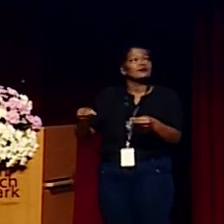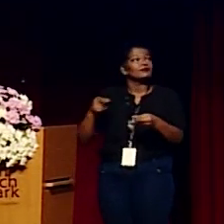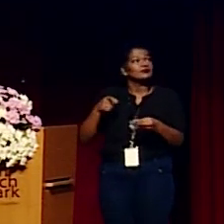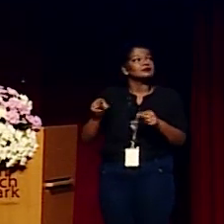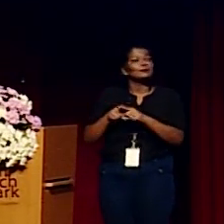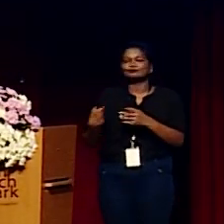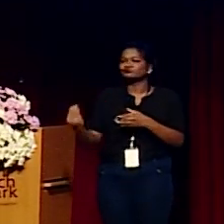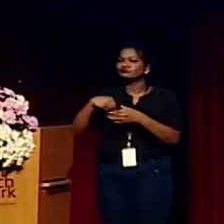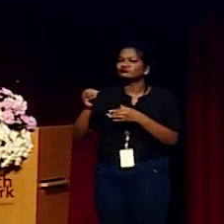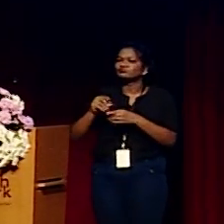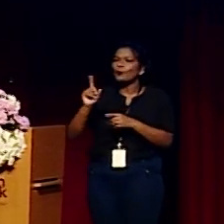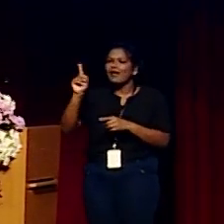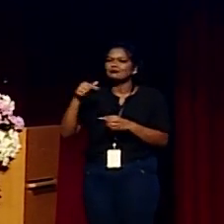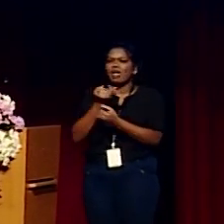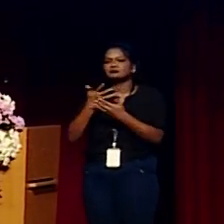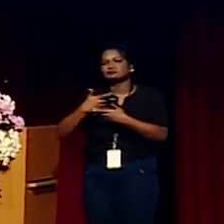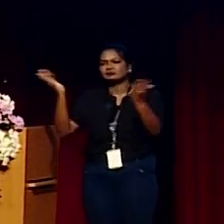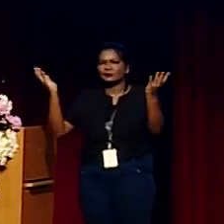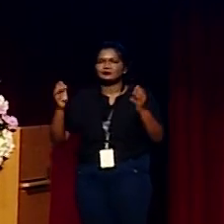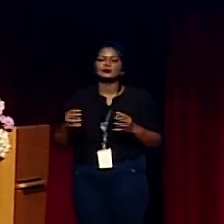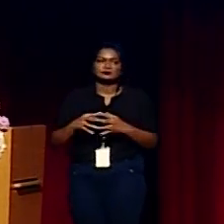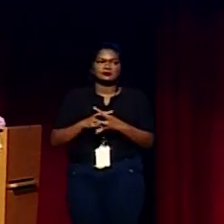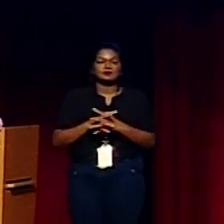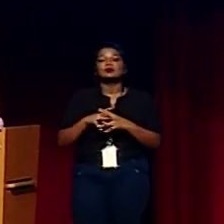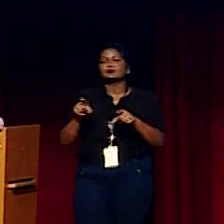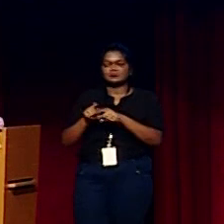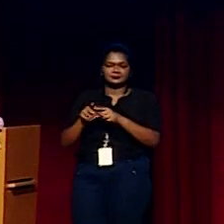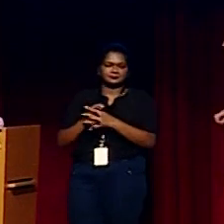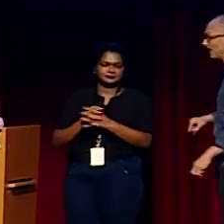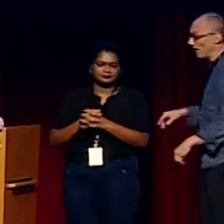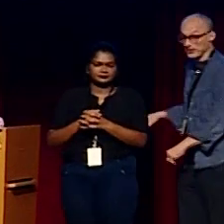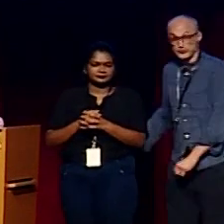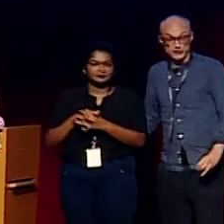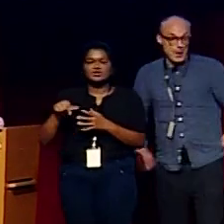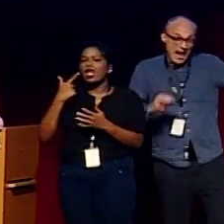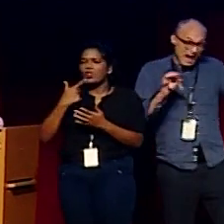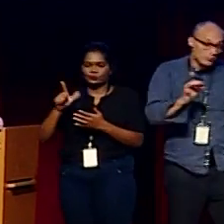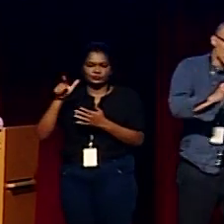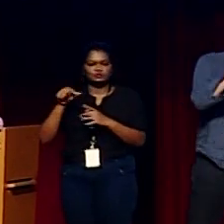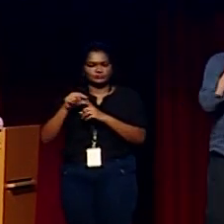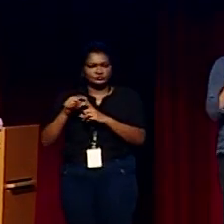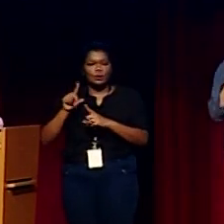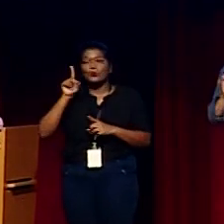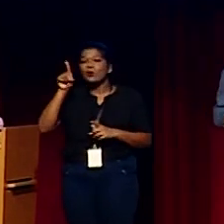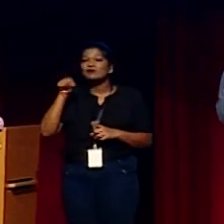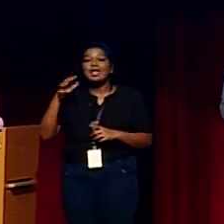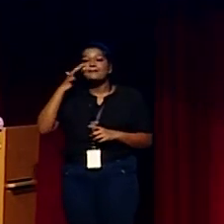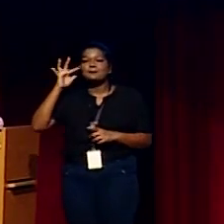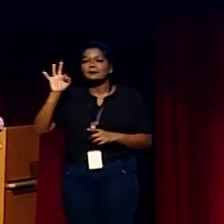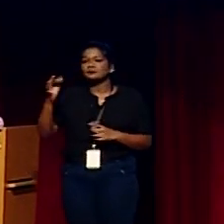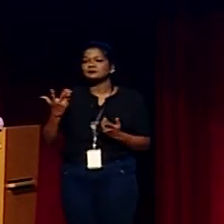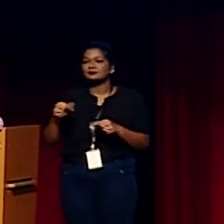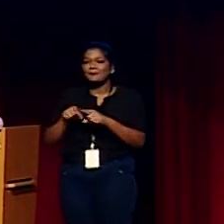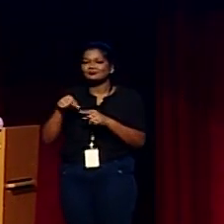to input their own math and work with their own math and actually allow this to do. And one of the main and